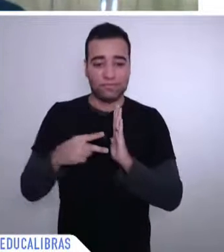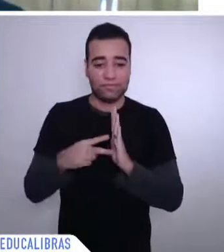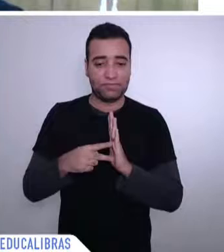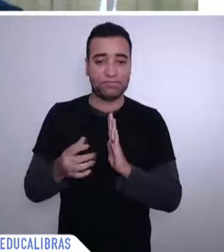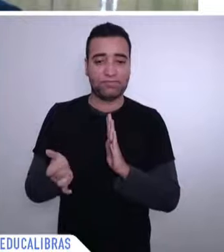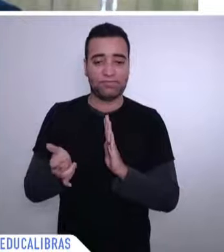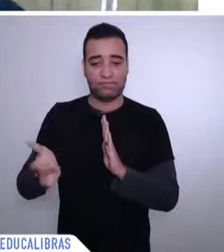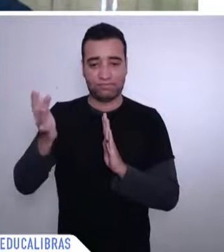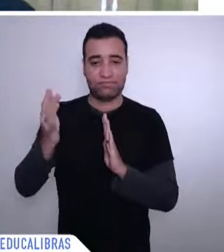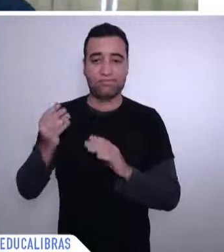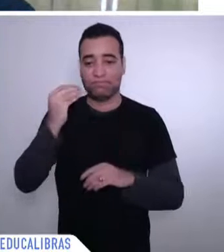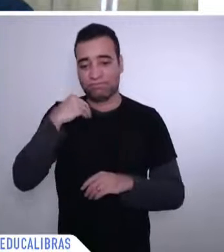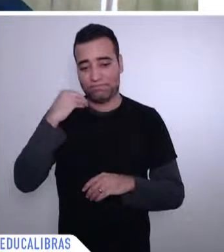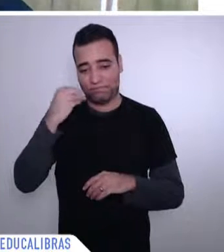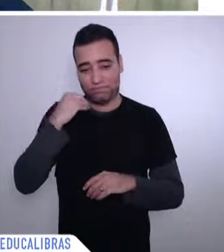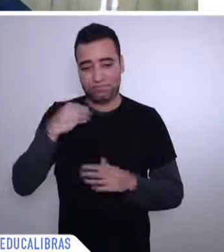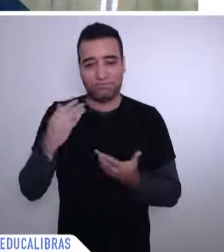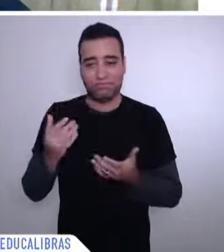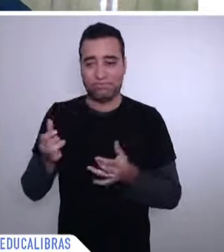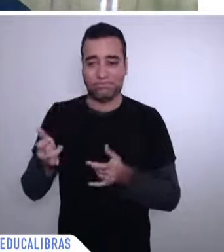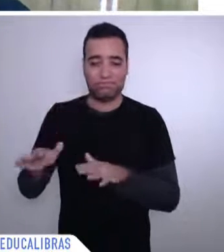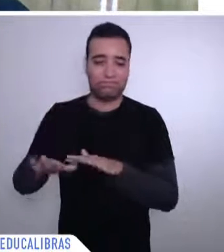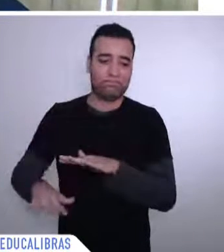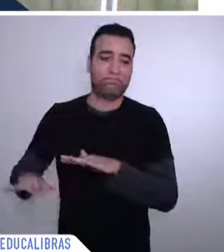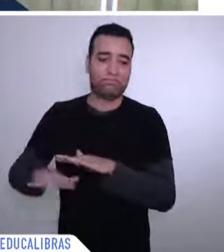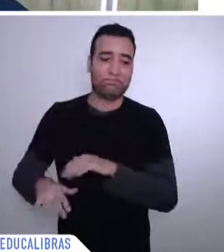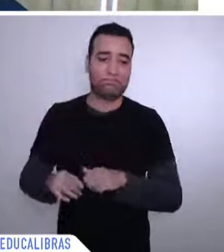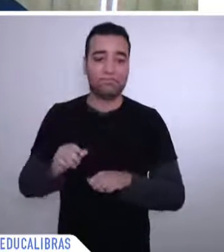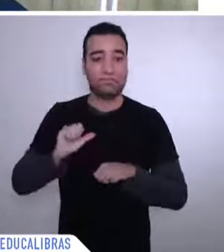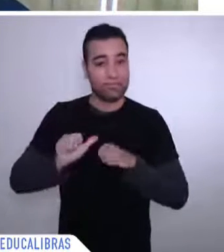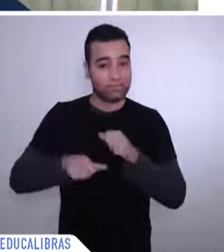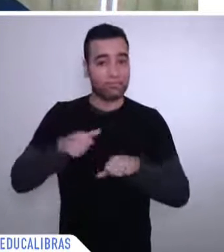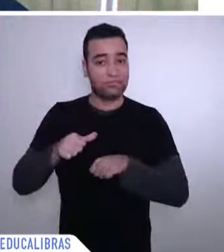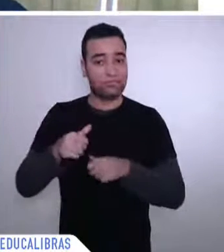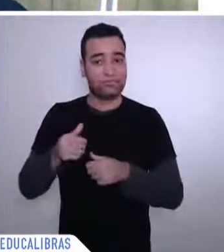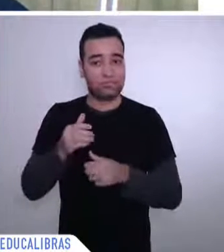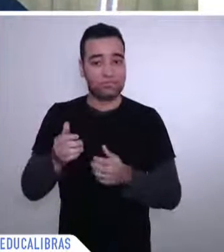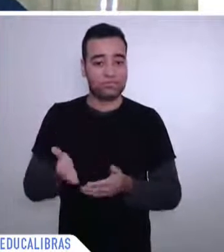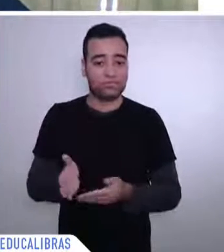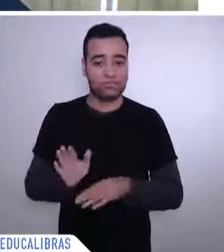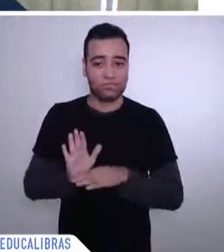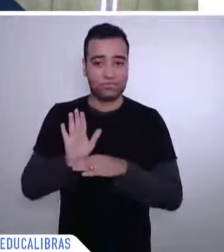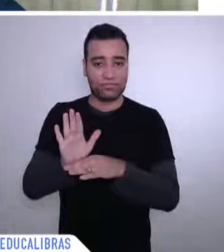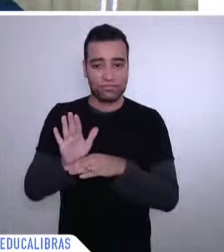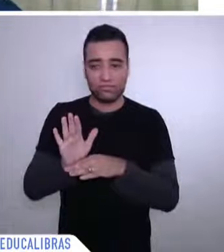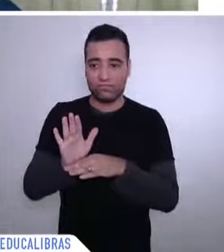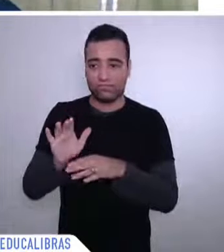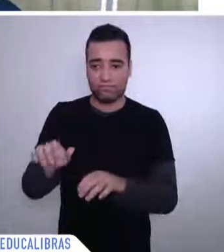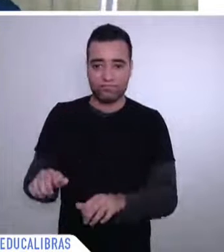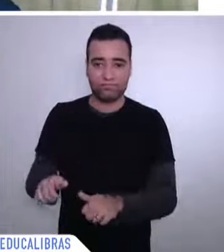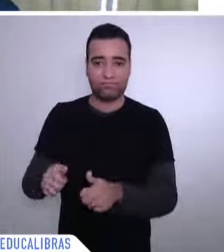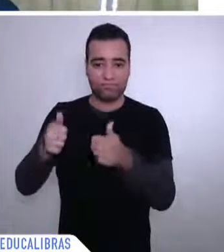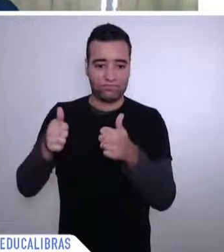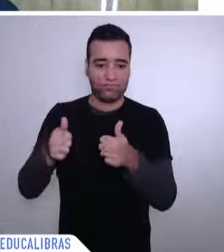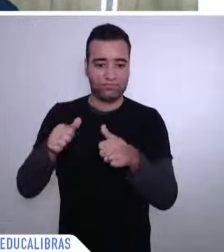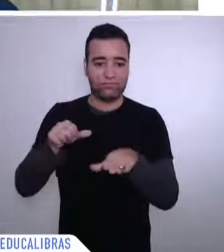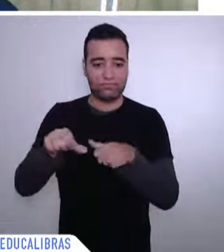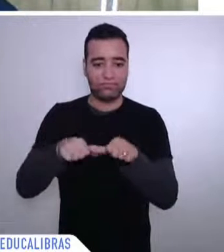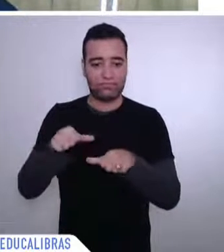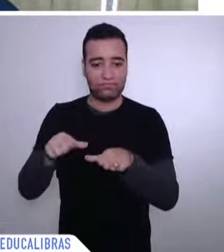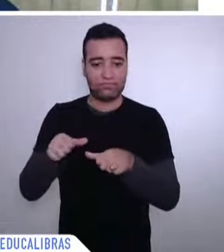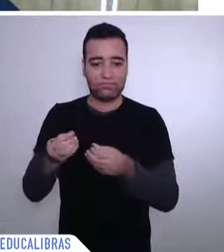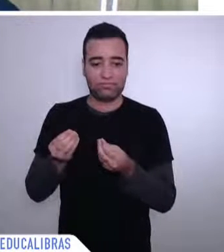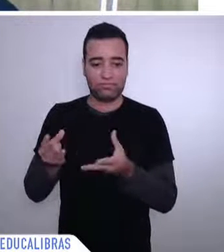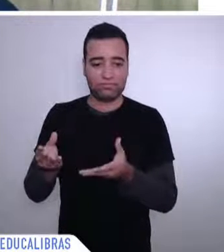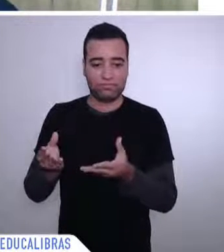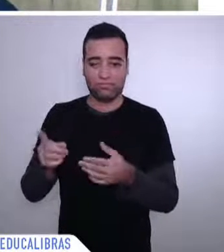mean leaving the weakest link even weaker. We need to protect people in a more